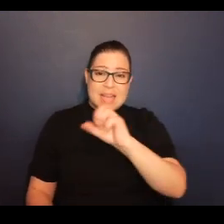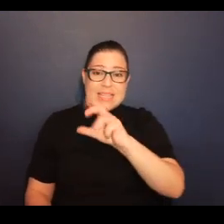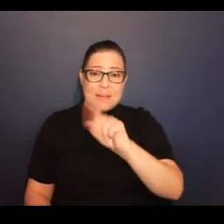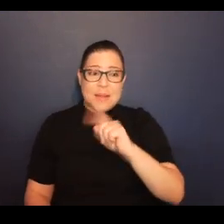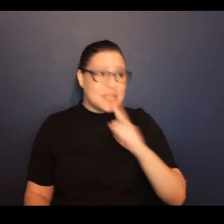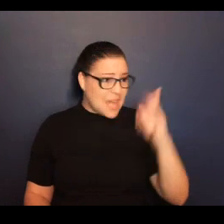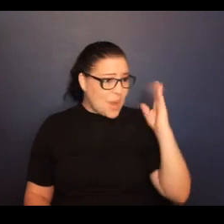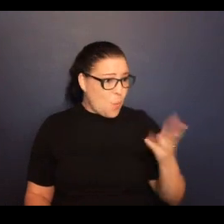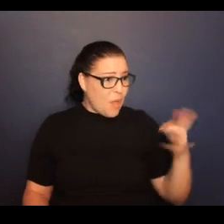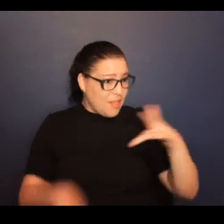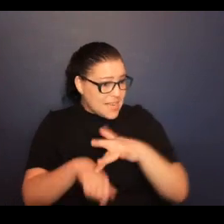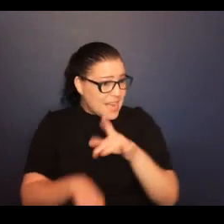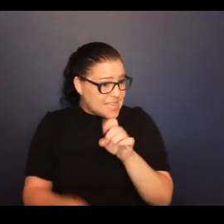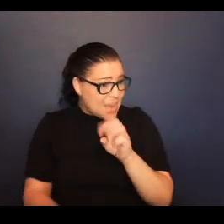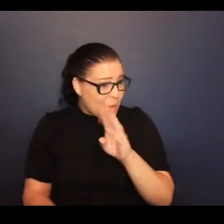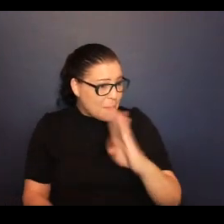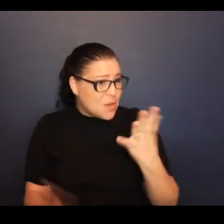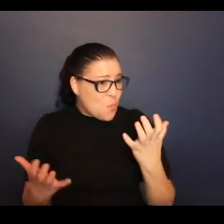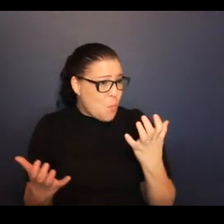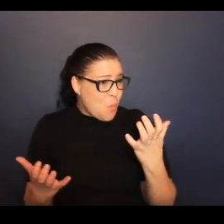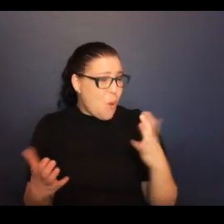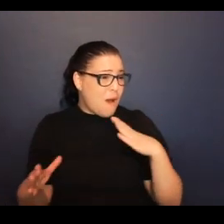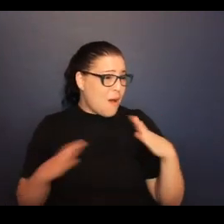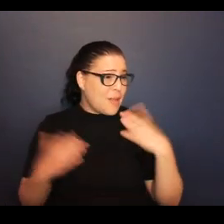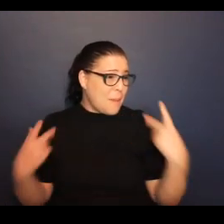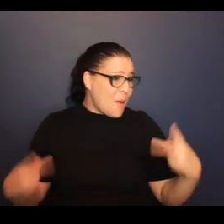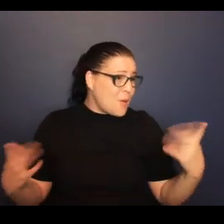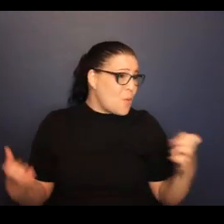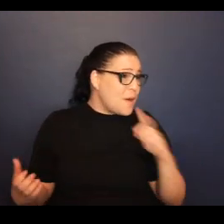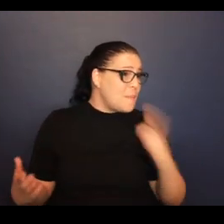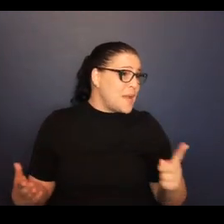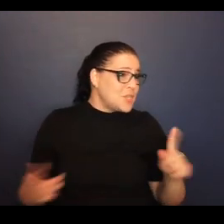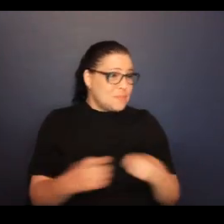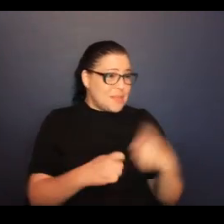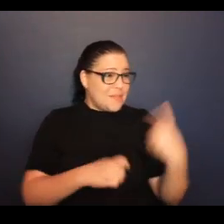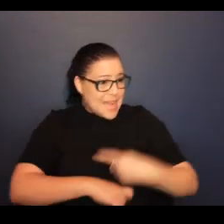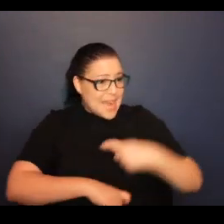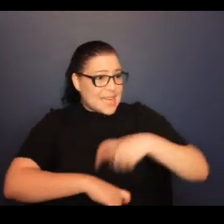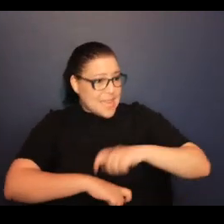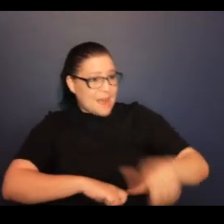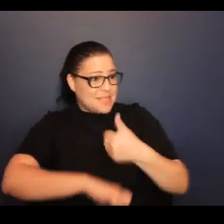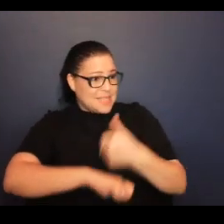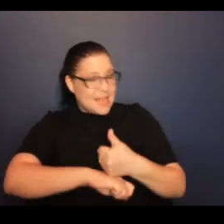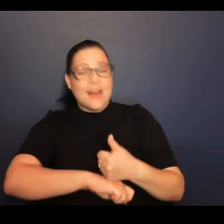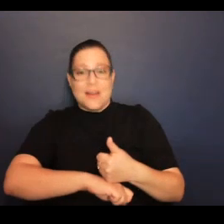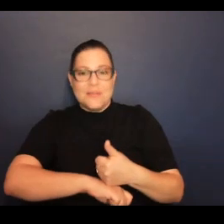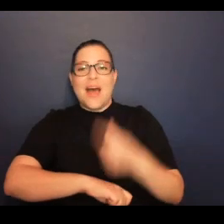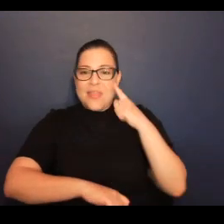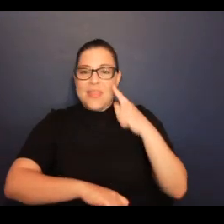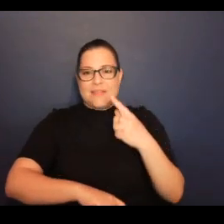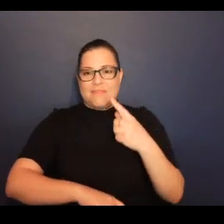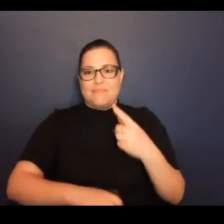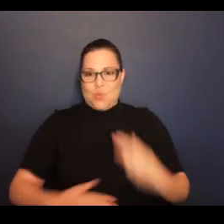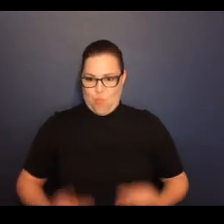parade coming to Delray Beach? We want to have our holiday party. We want to make sure the date and the time that we have it. Yeah. So I think that the residents of